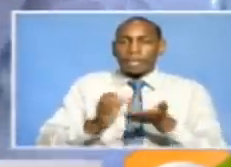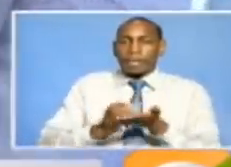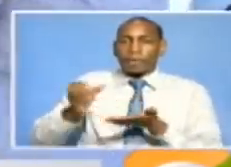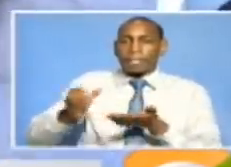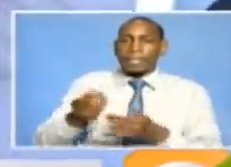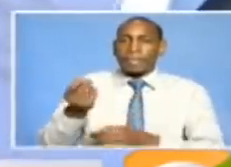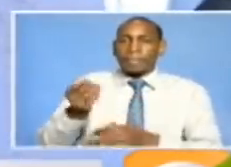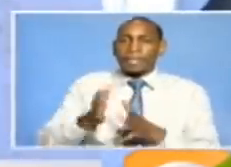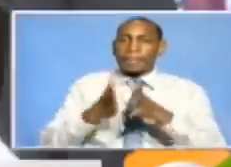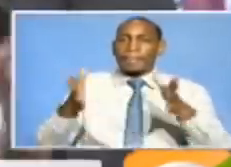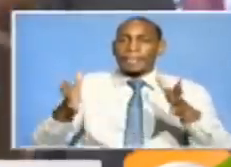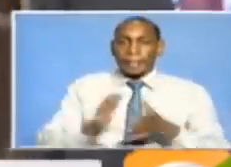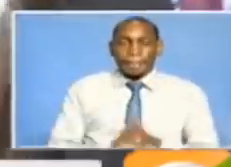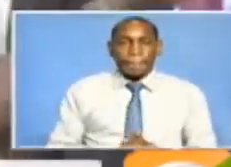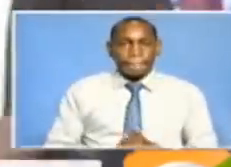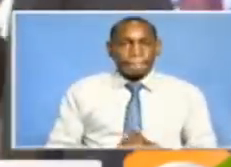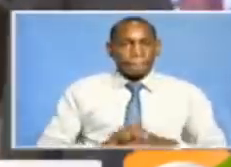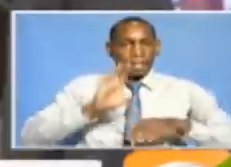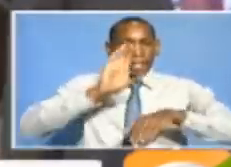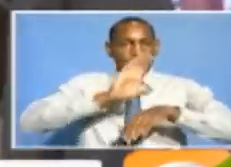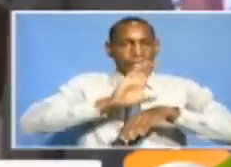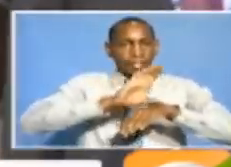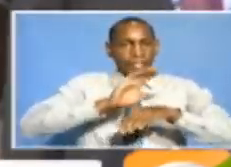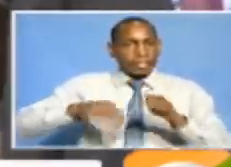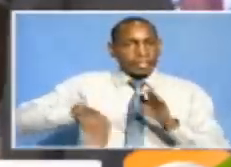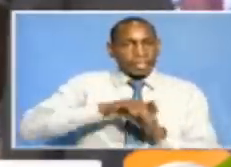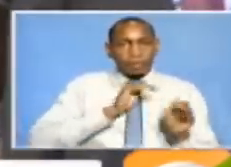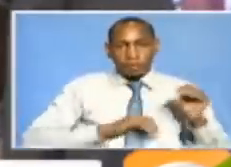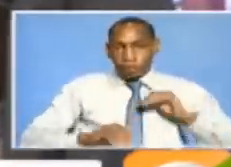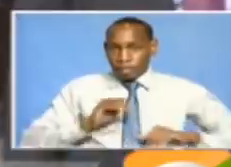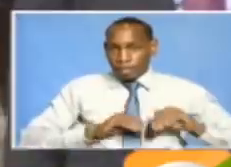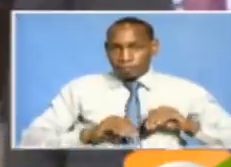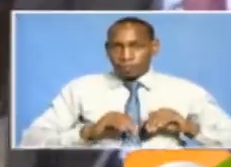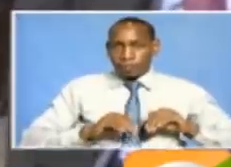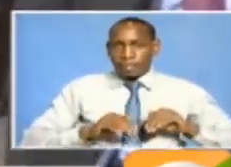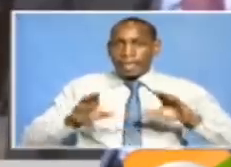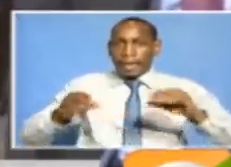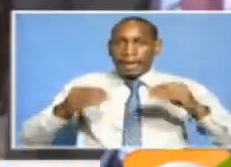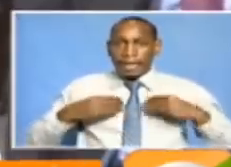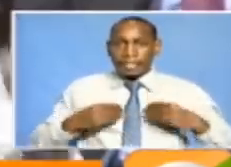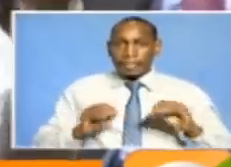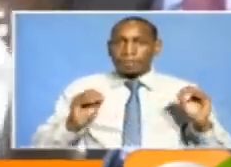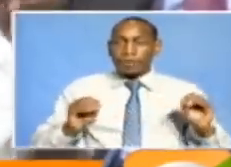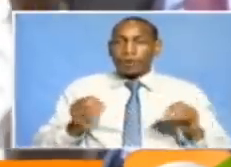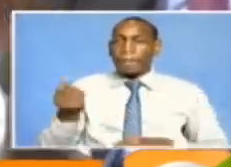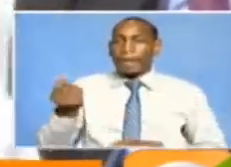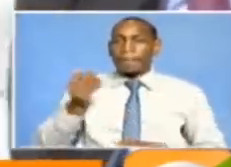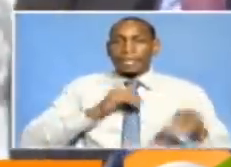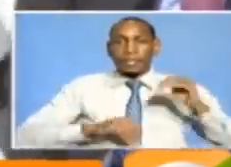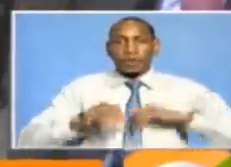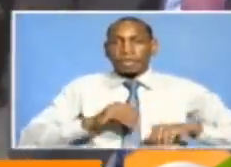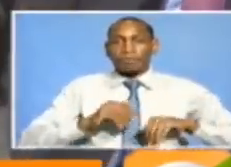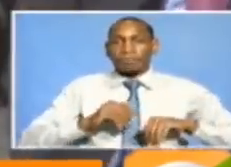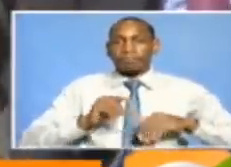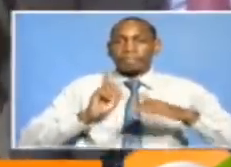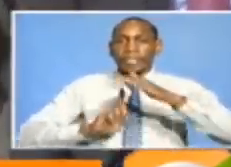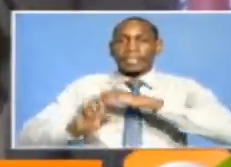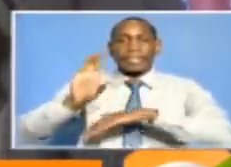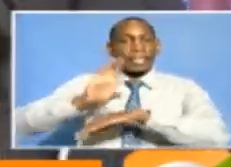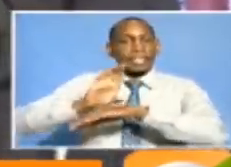money. Kanisa ipigane na ufisadi na sikubali kuchukua pesa ya ufisadi katika kanisa.